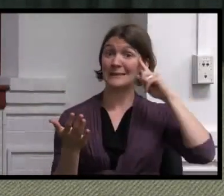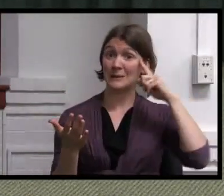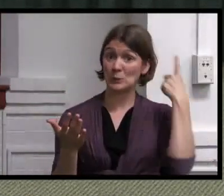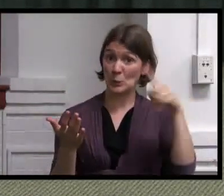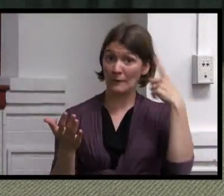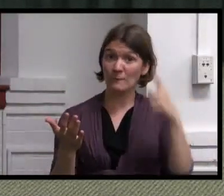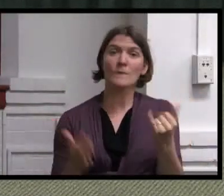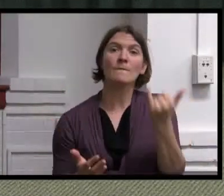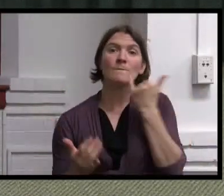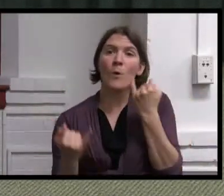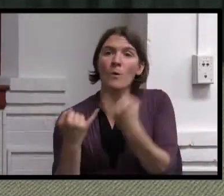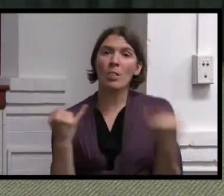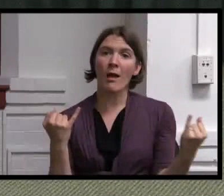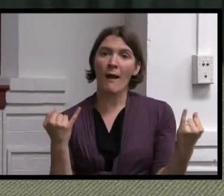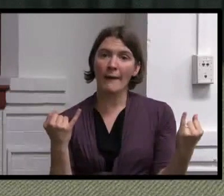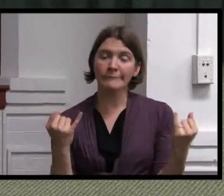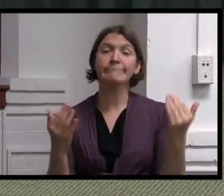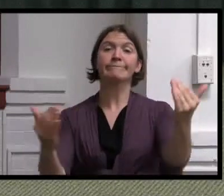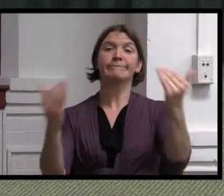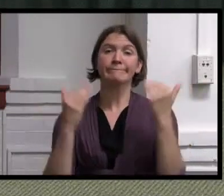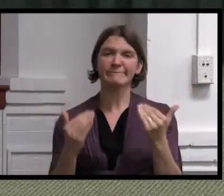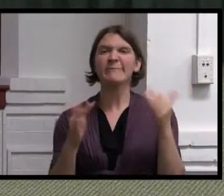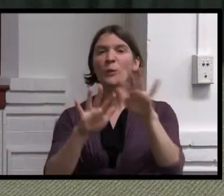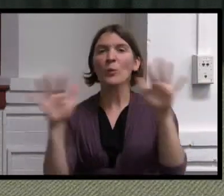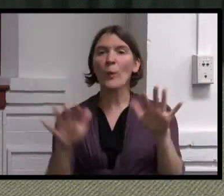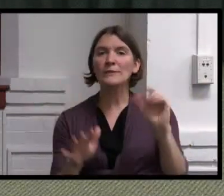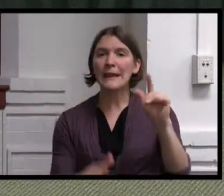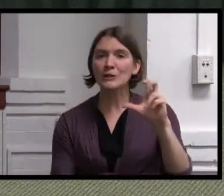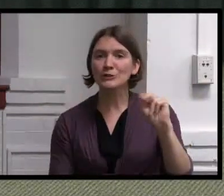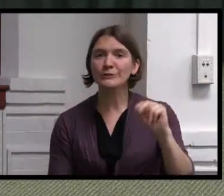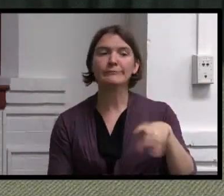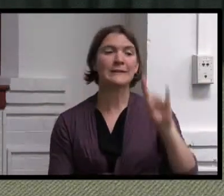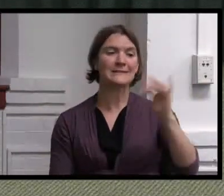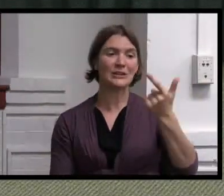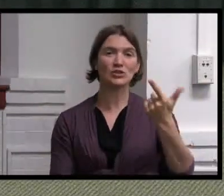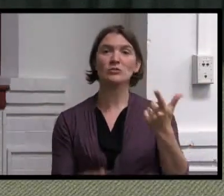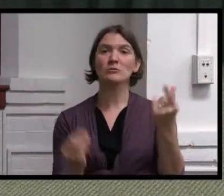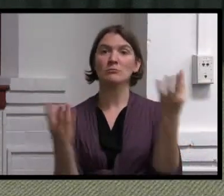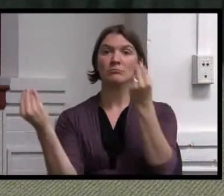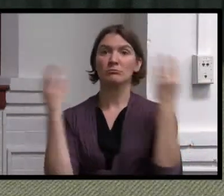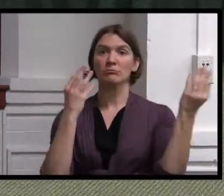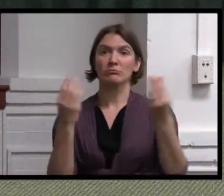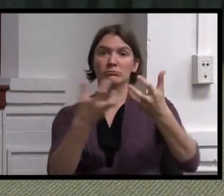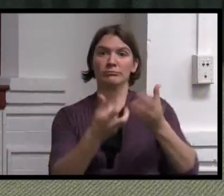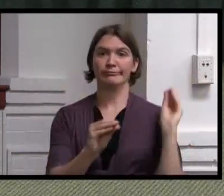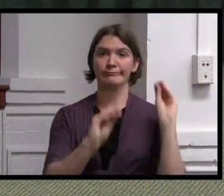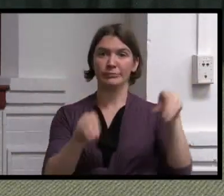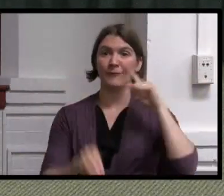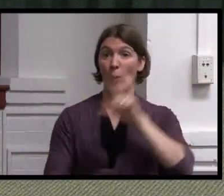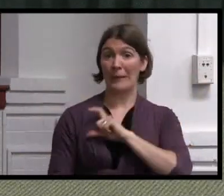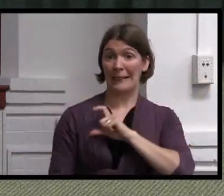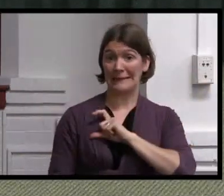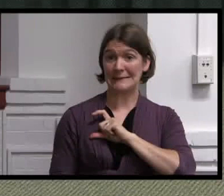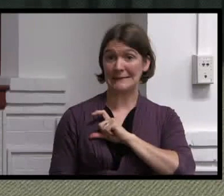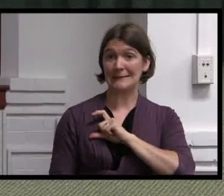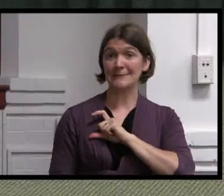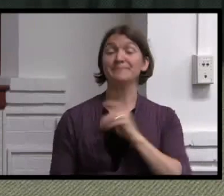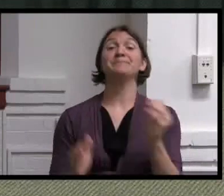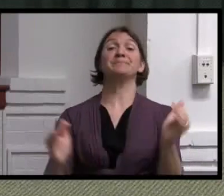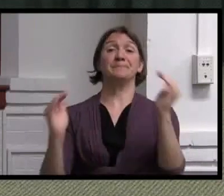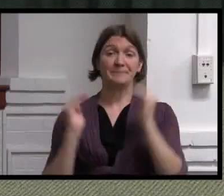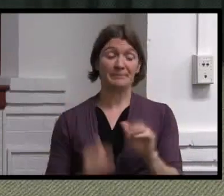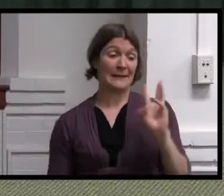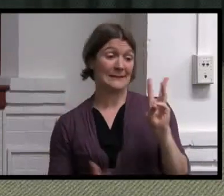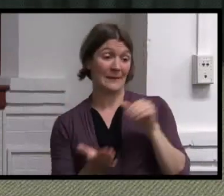$7,914.99 for telephone cabling, a weather station, and a digital alarm master box at the police station,